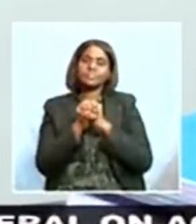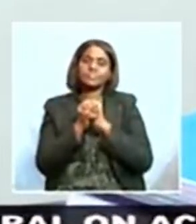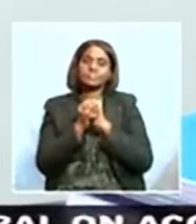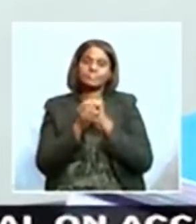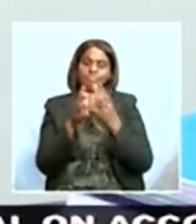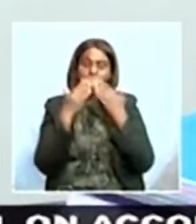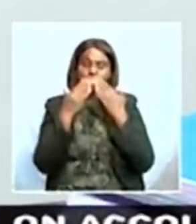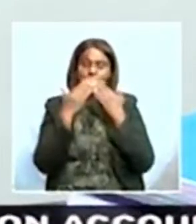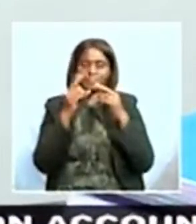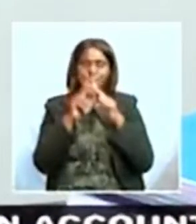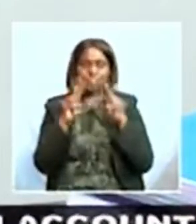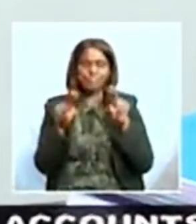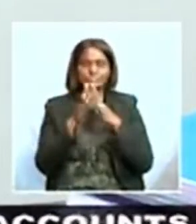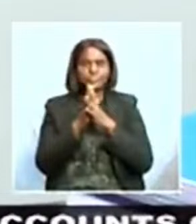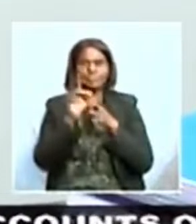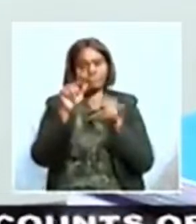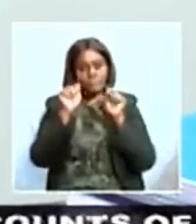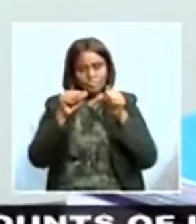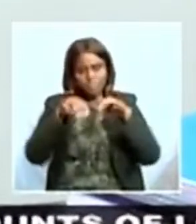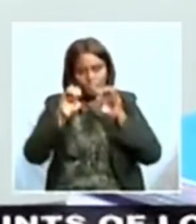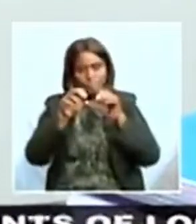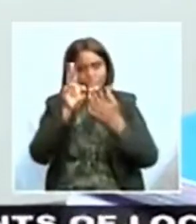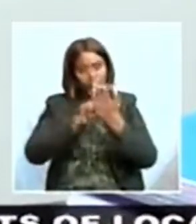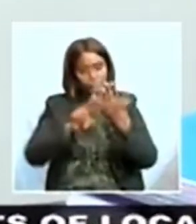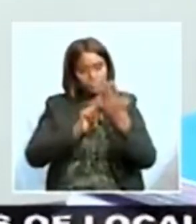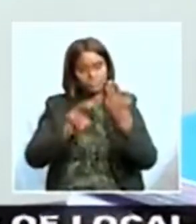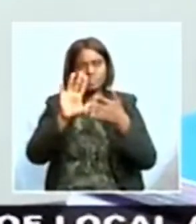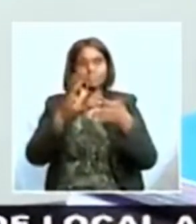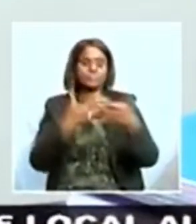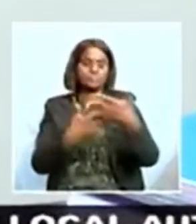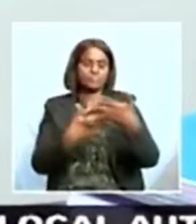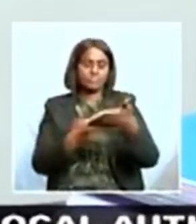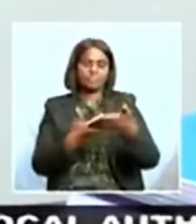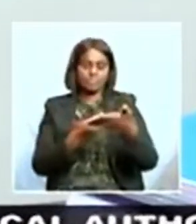Thank you, Chair. So you may take us through your paper, sir.